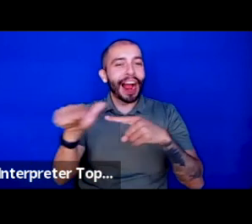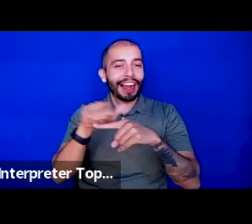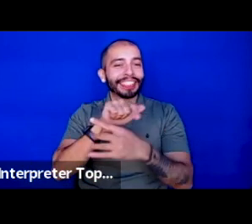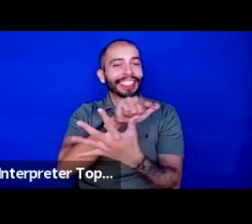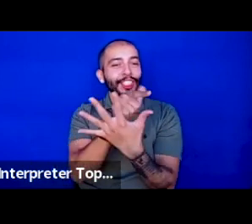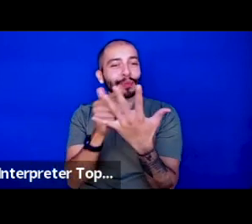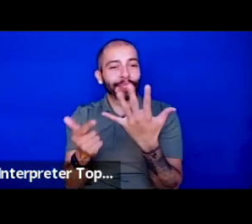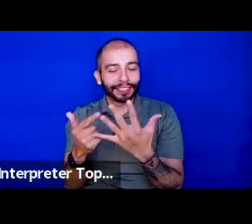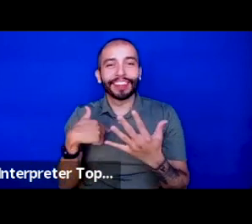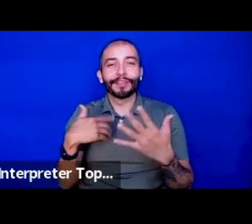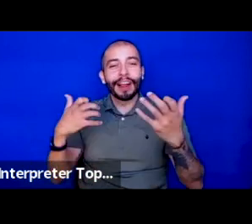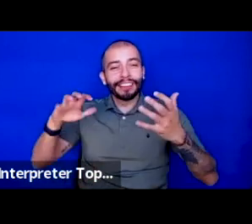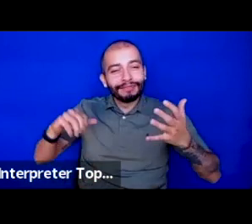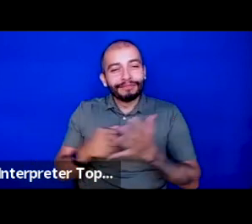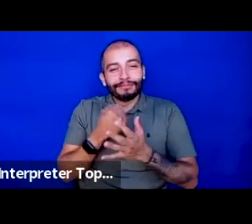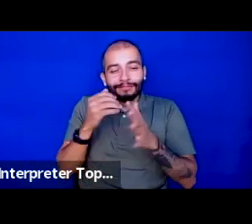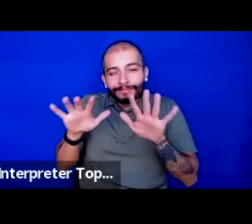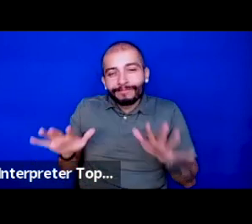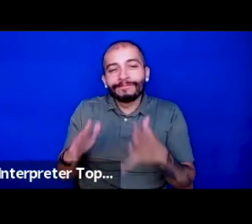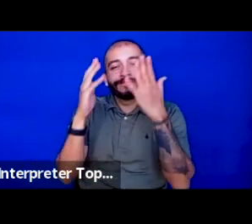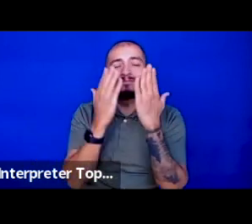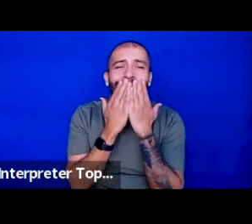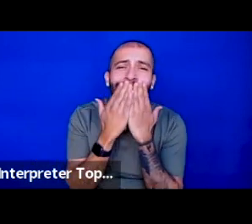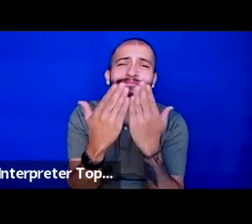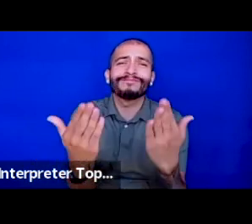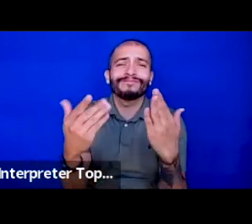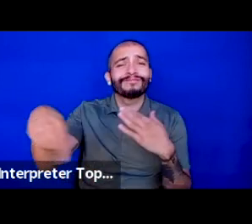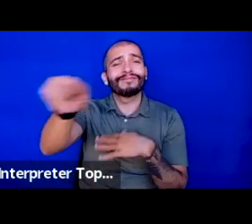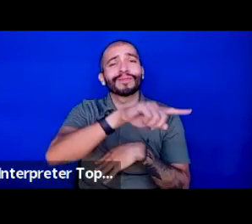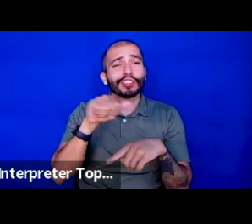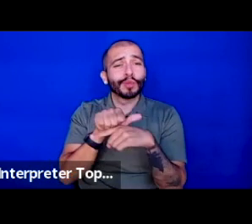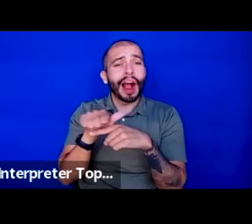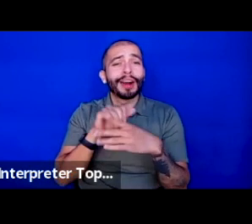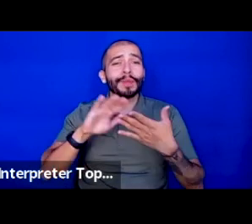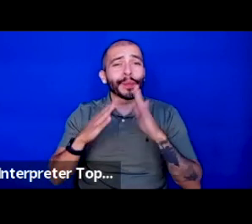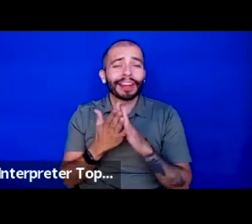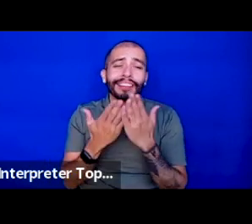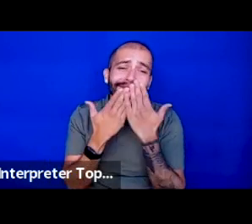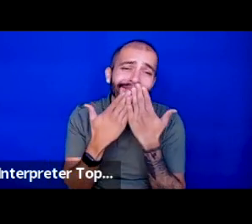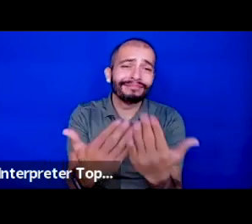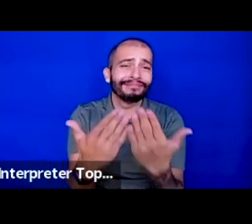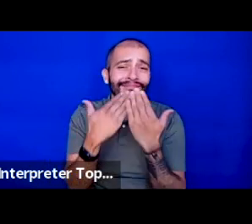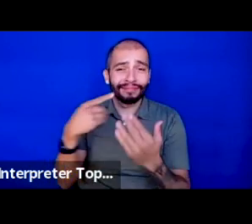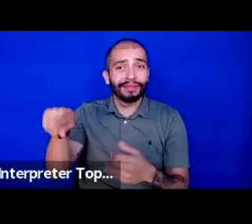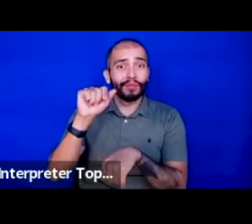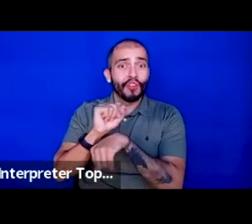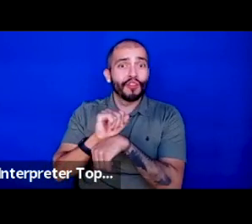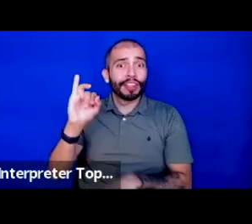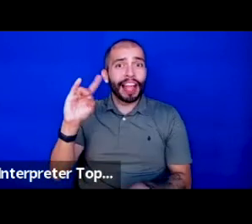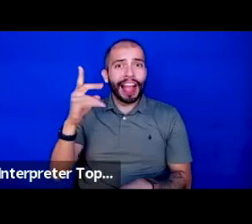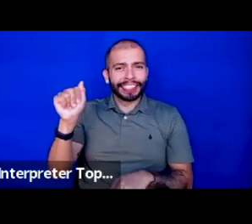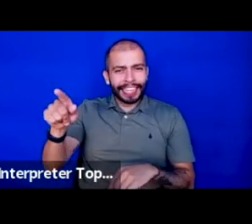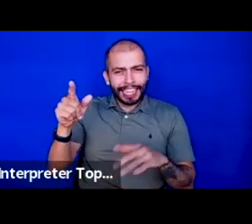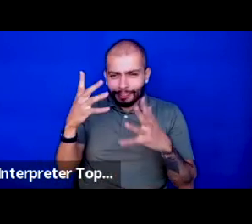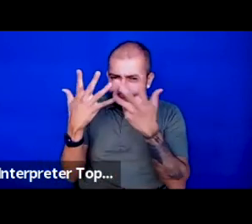much love and intention and care to make this series possible. Crossroads of Crisis, Dreams and Strategies